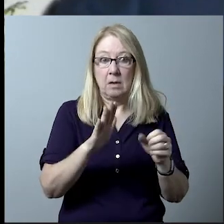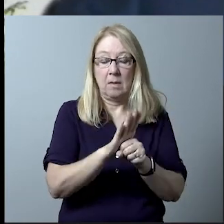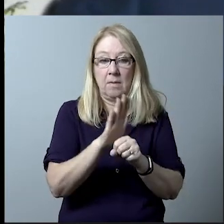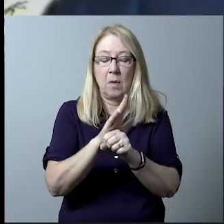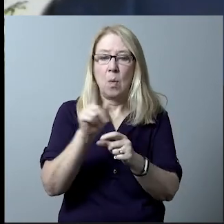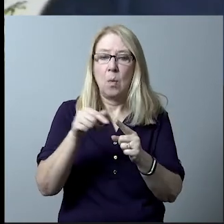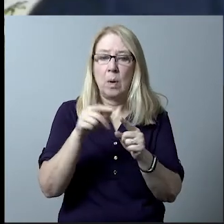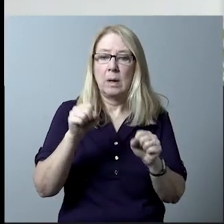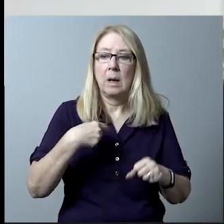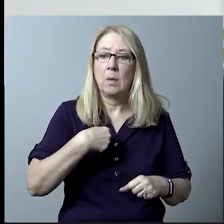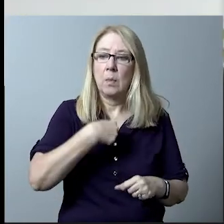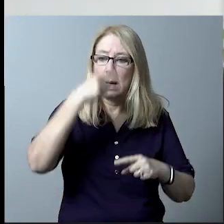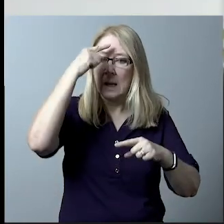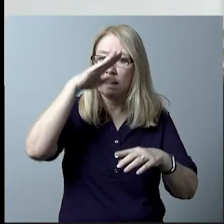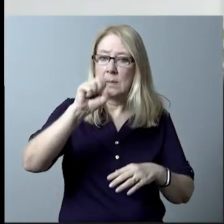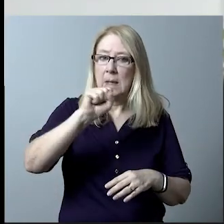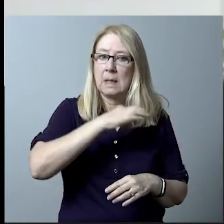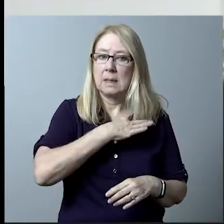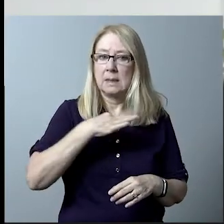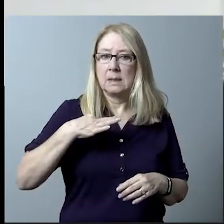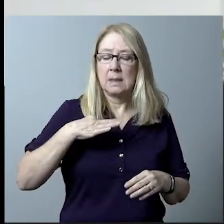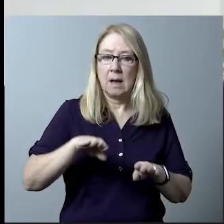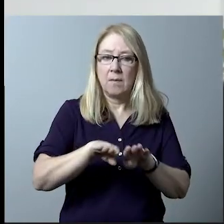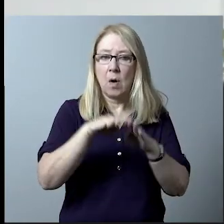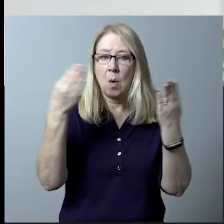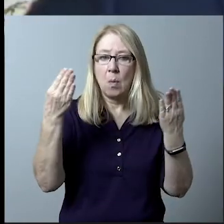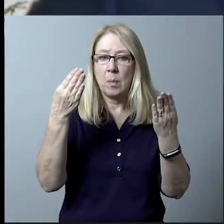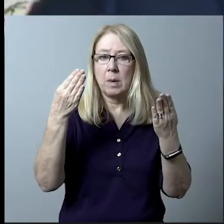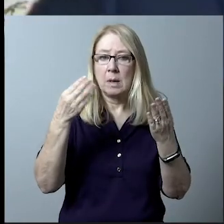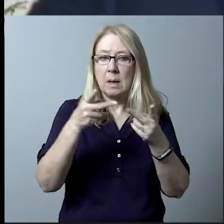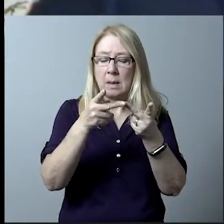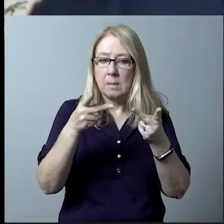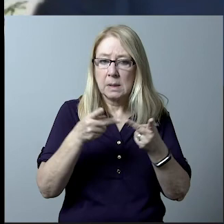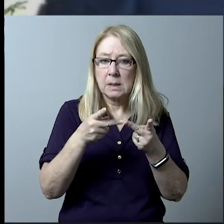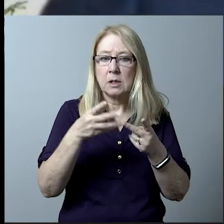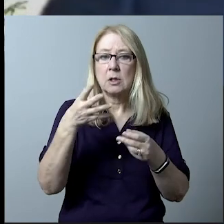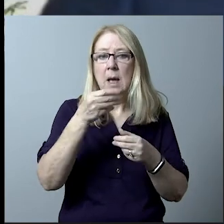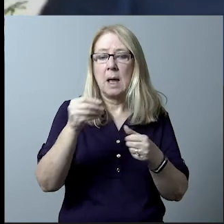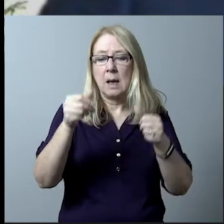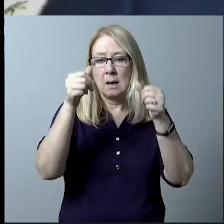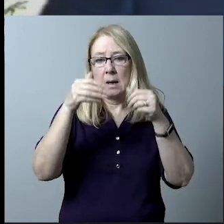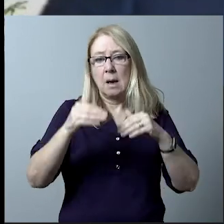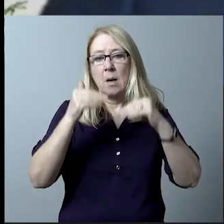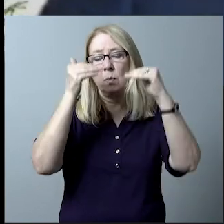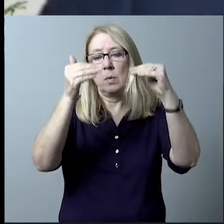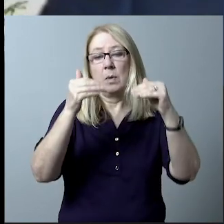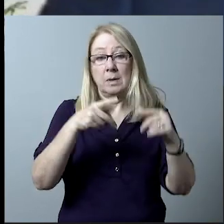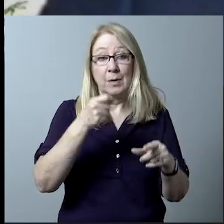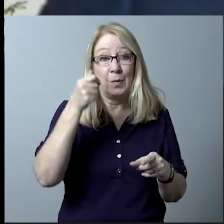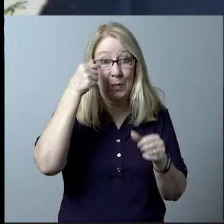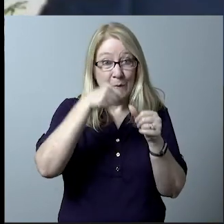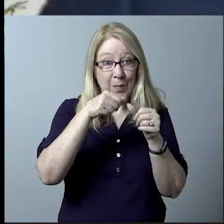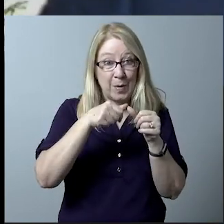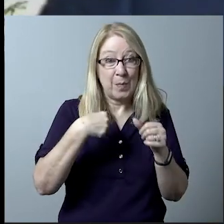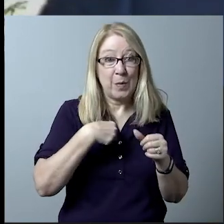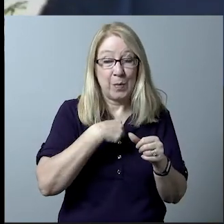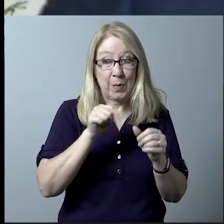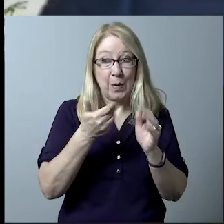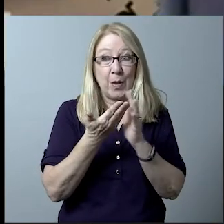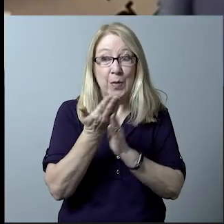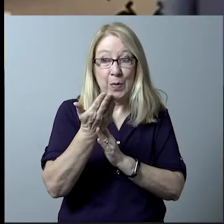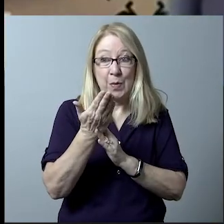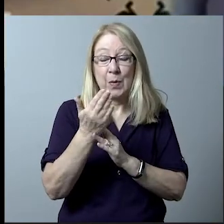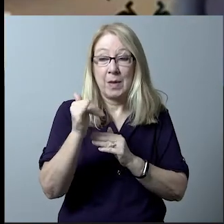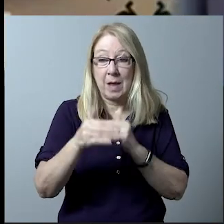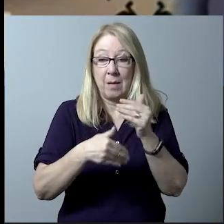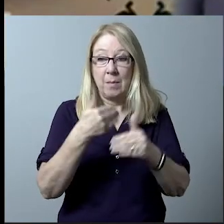faculty positions being filled, when can we expect staff open positions and promotions to be fulfilled again? So as you recall,